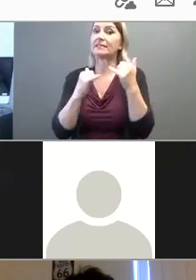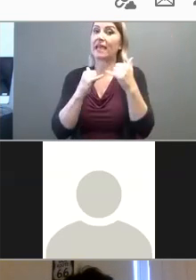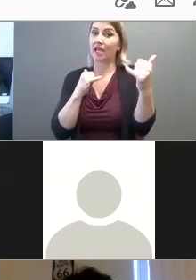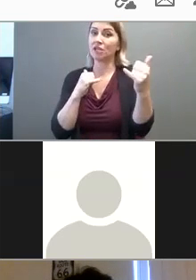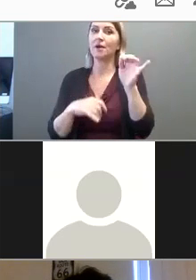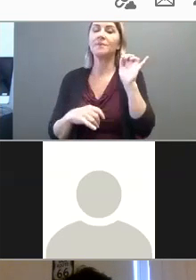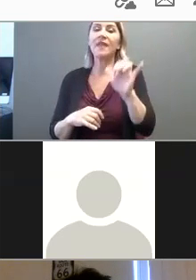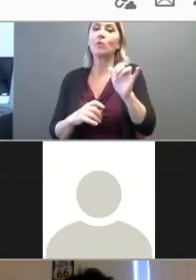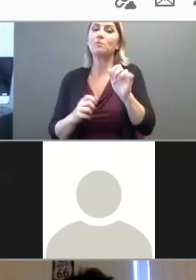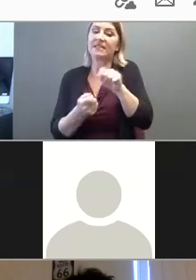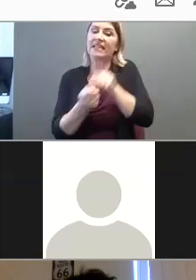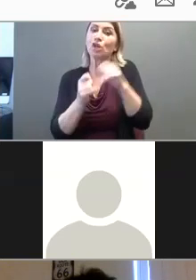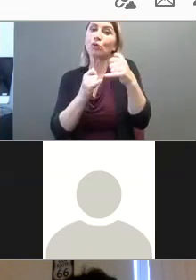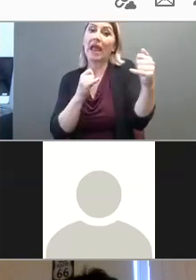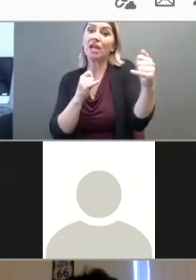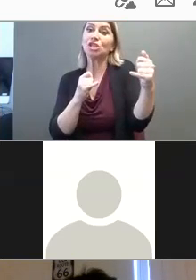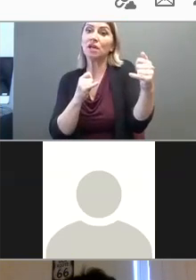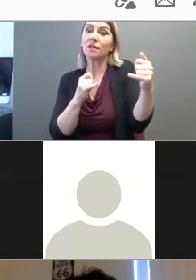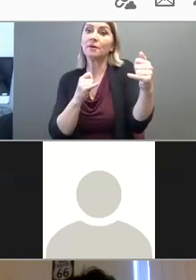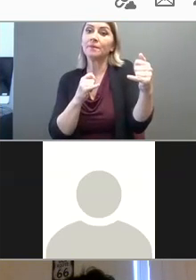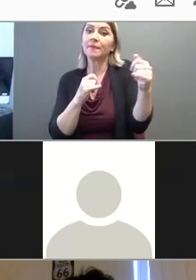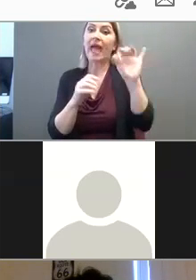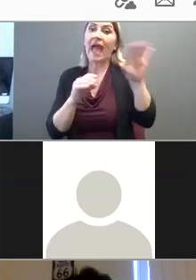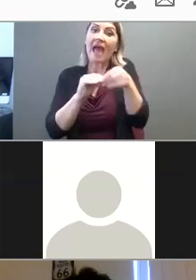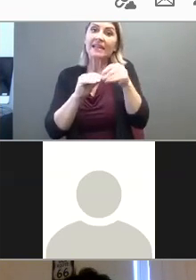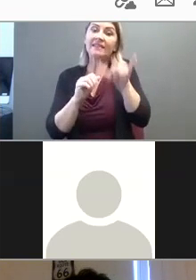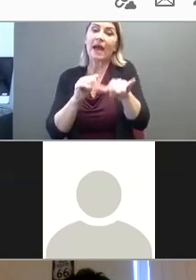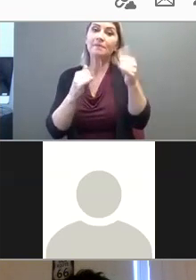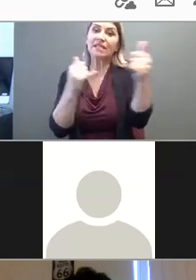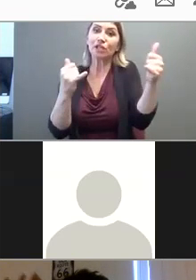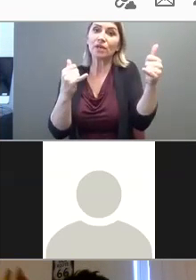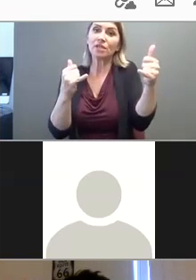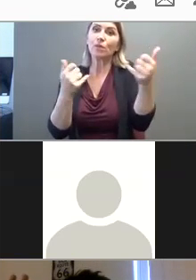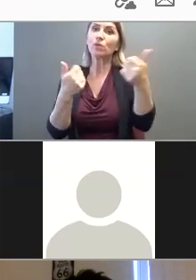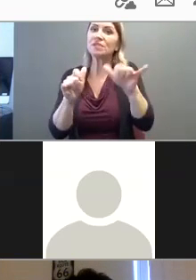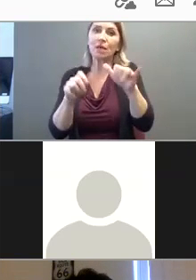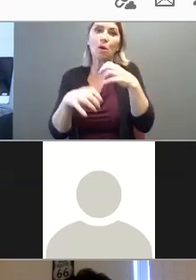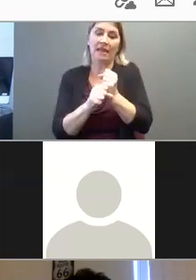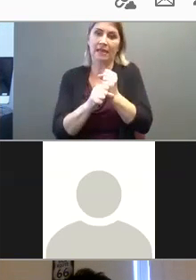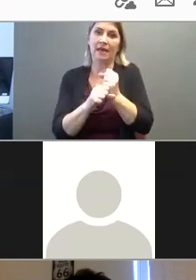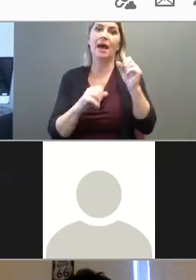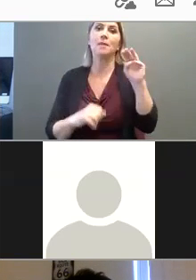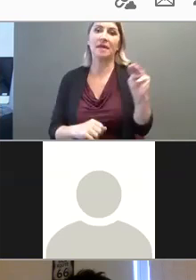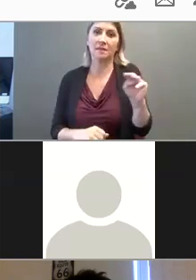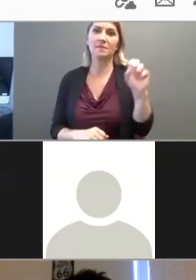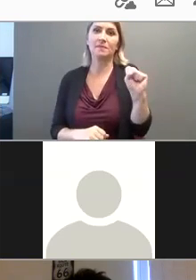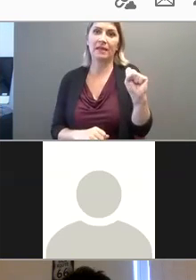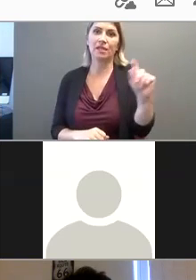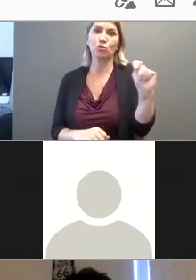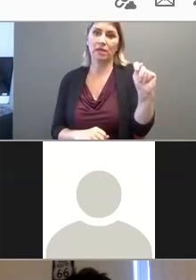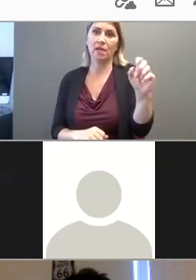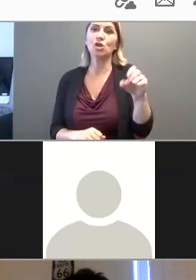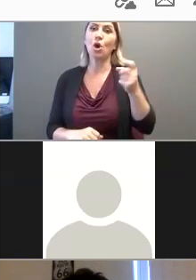that particular edge, that adding that particular edge would still result in a minimum spanning tree. So we have two things to prove